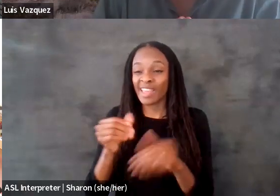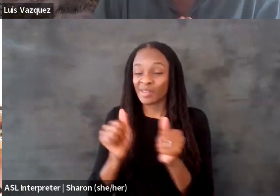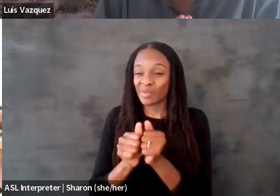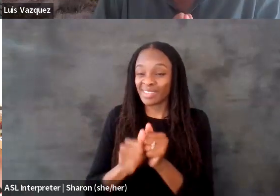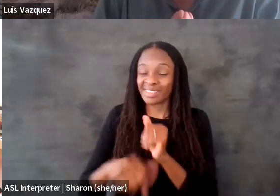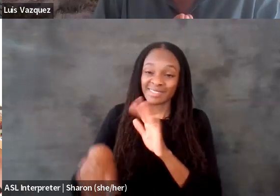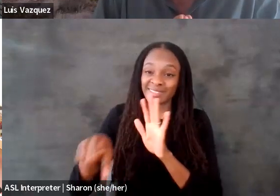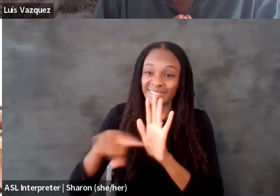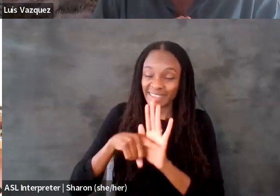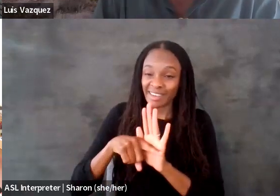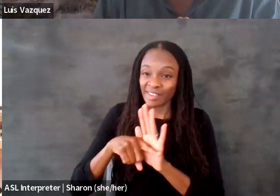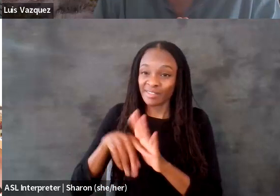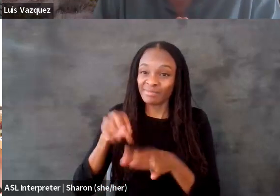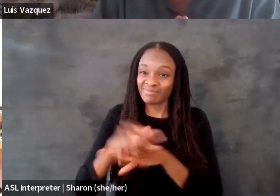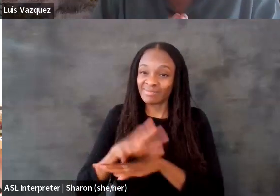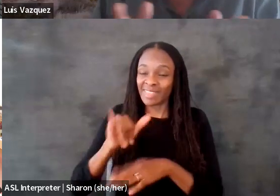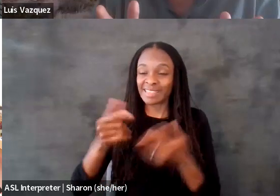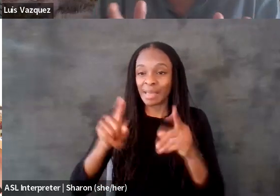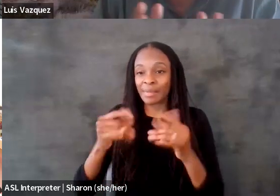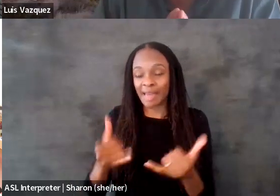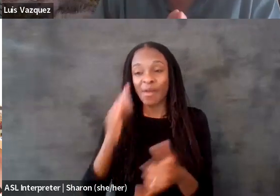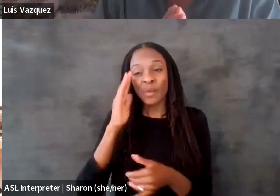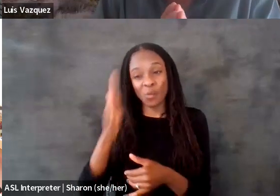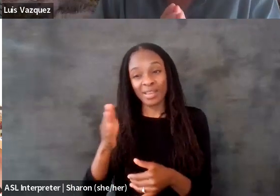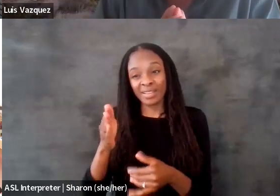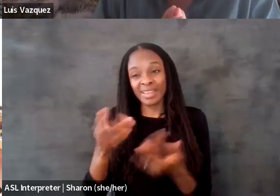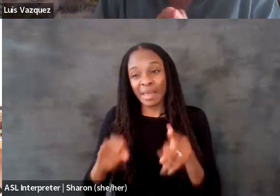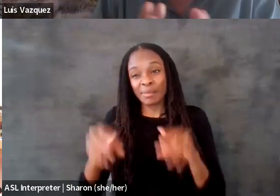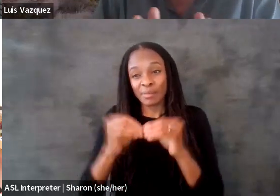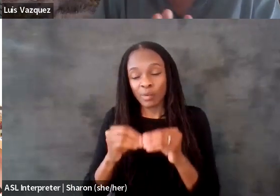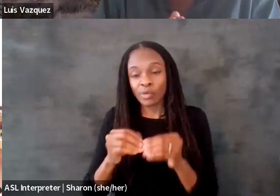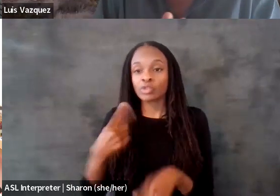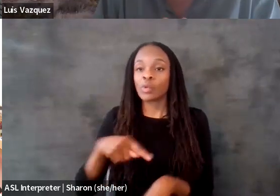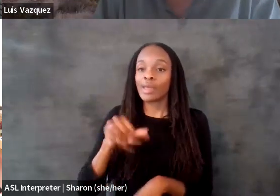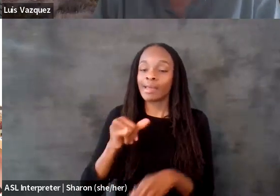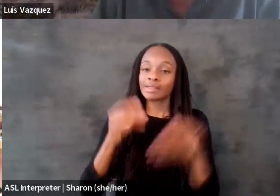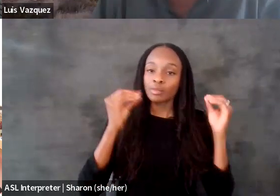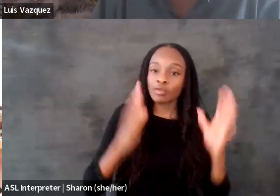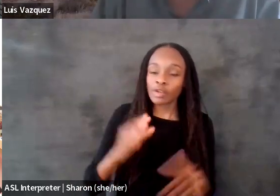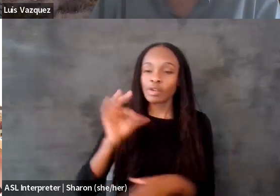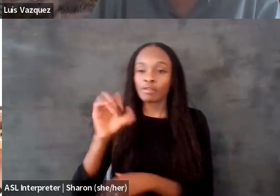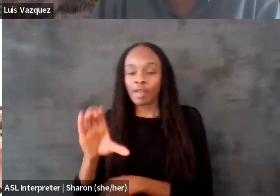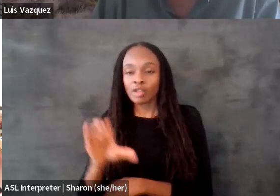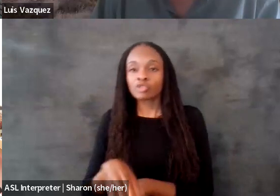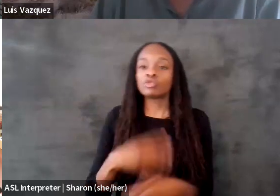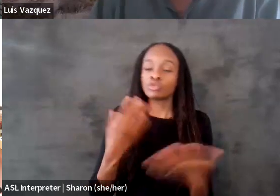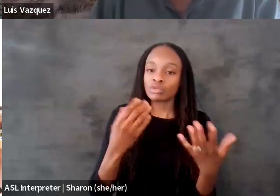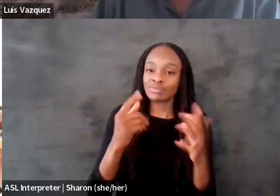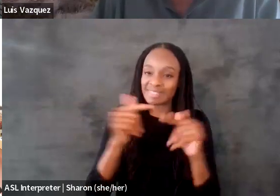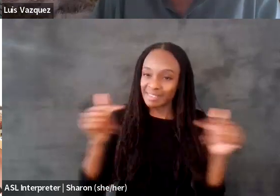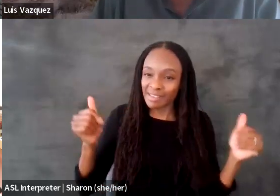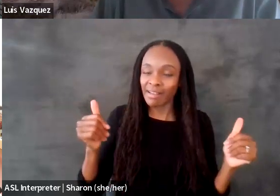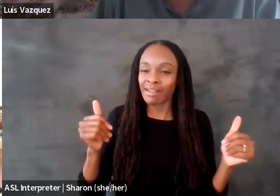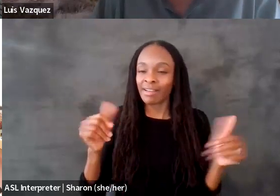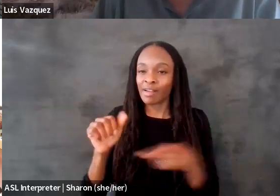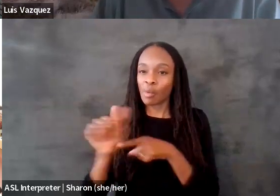country now, it's going to become even harder. So we as professors, as faculty, administrators, practitioners, and so forth, have